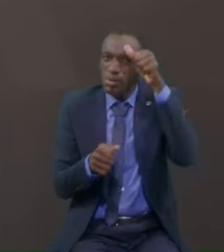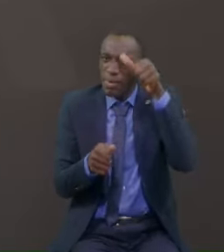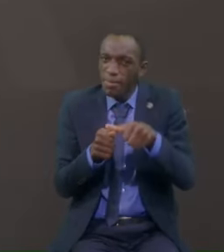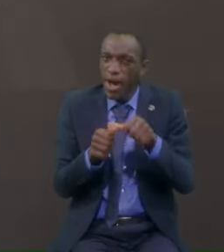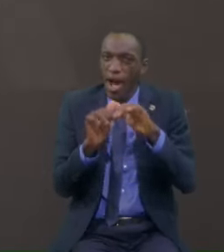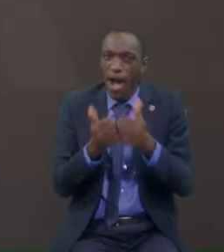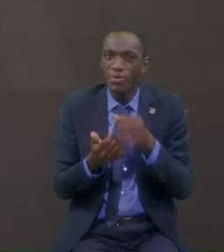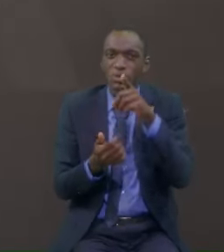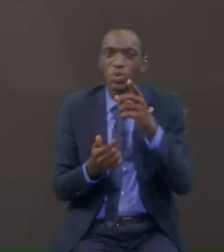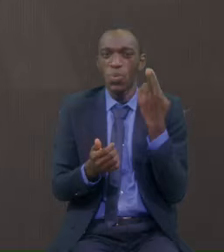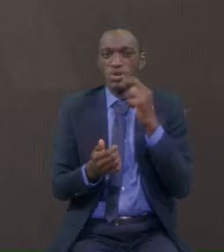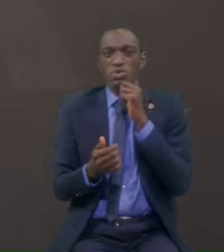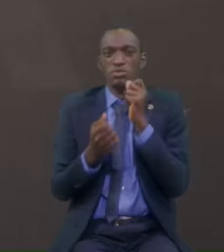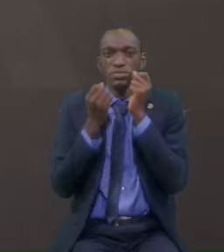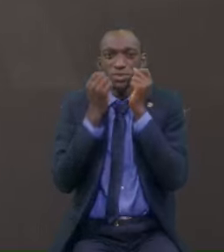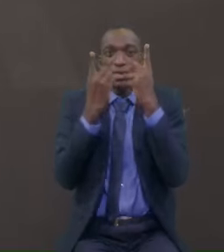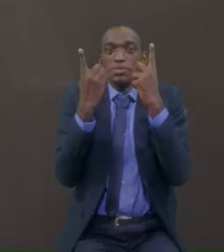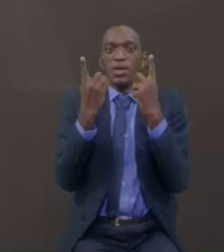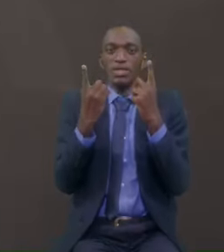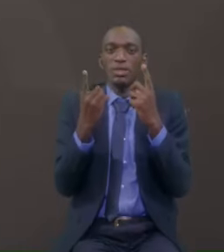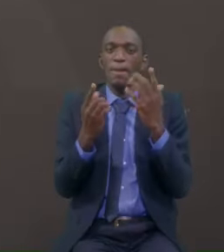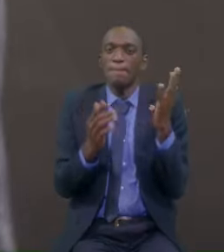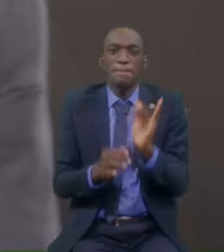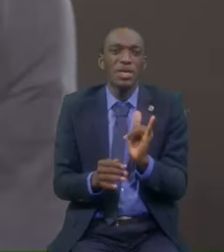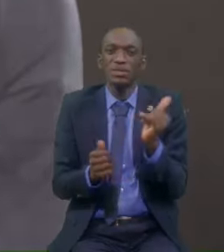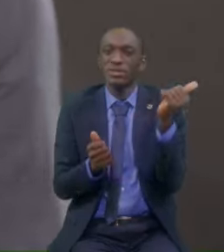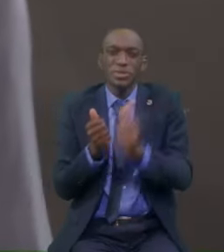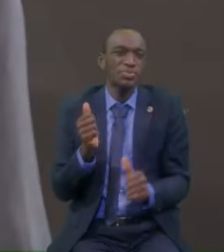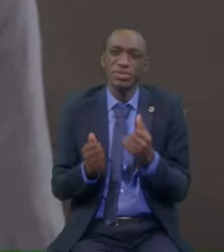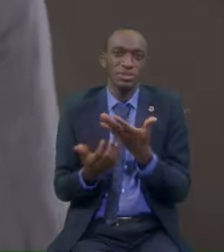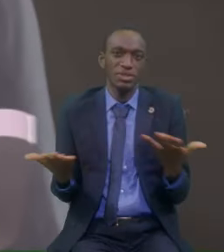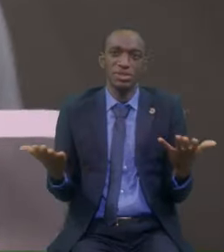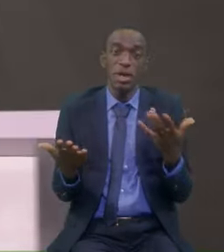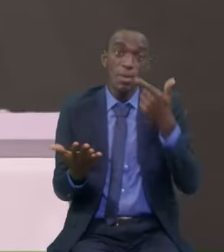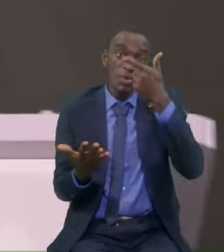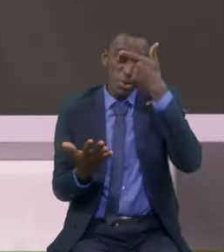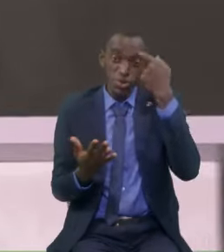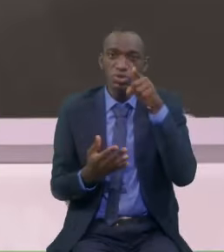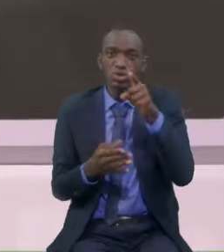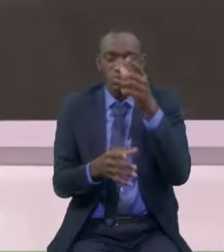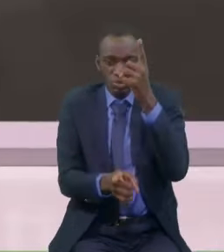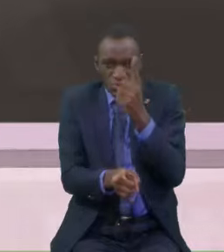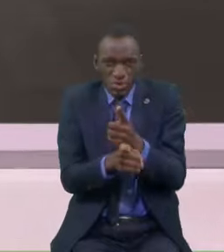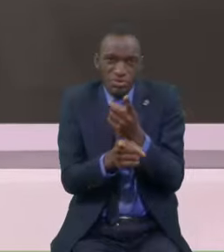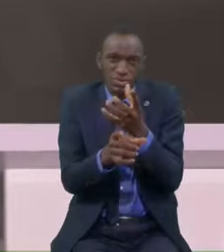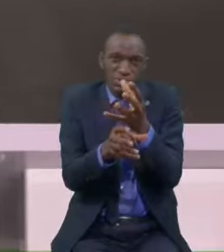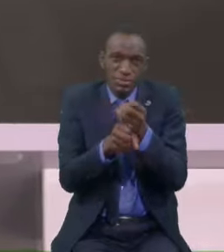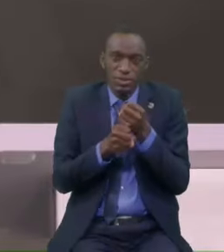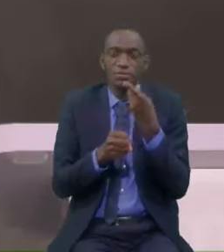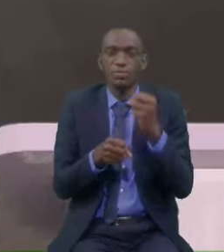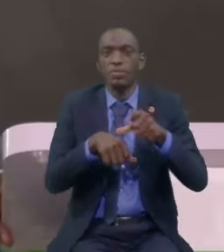by surprise about anything because you just received the anointing. But